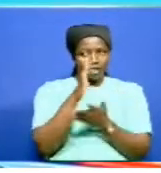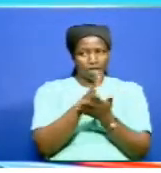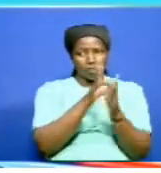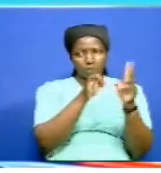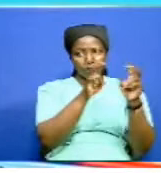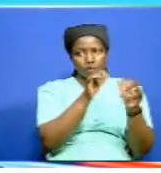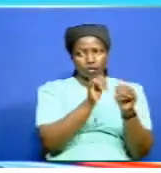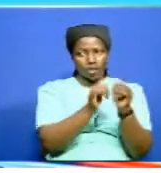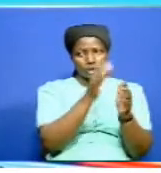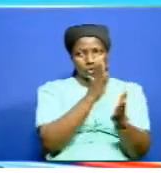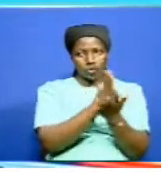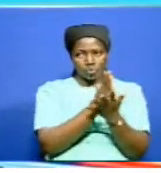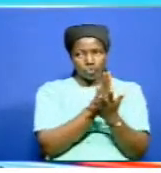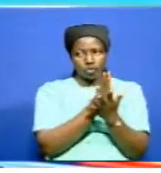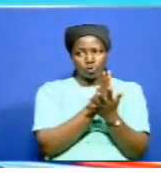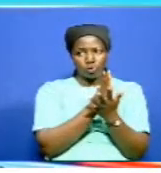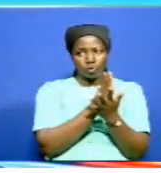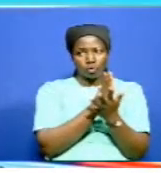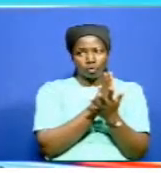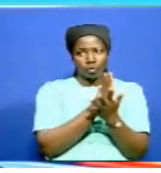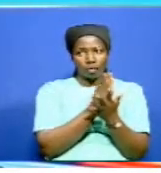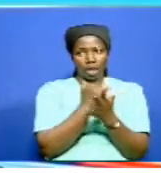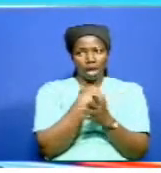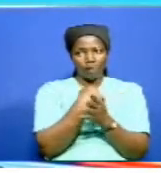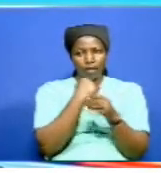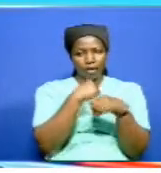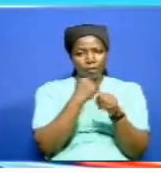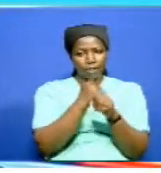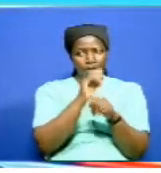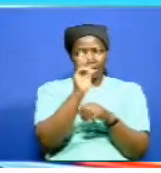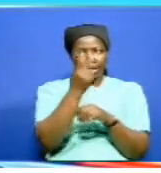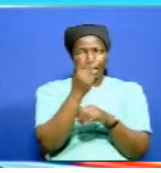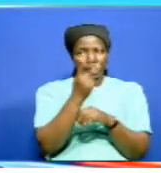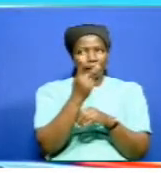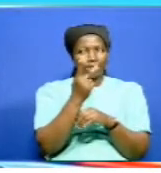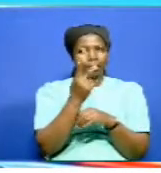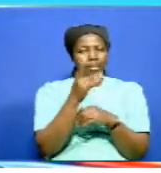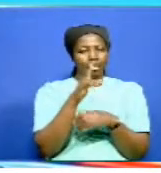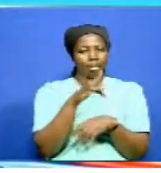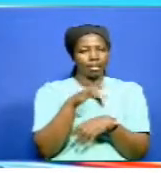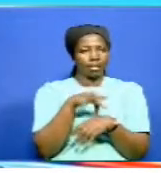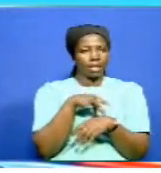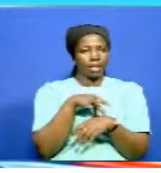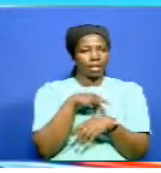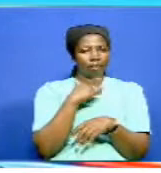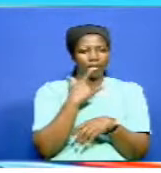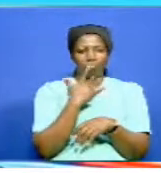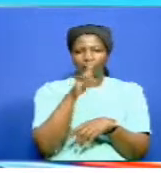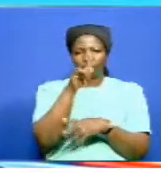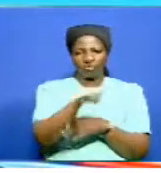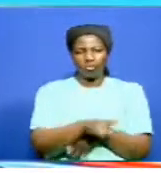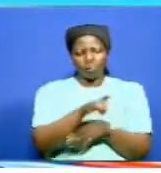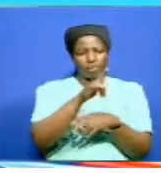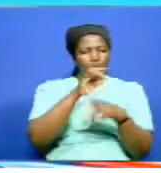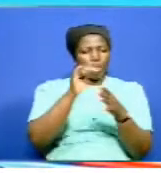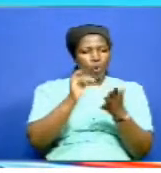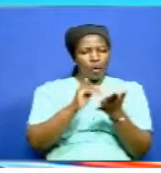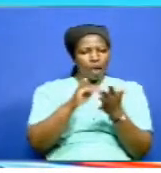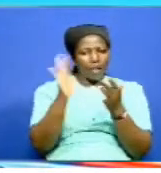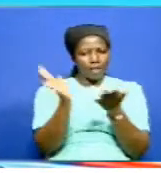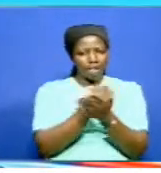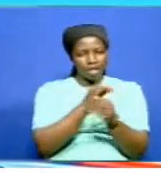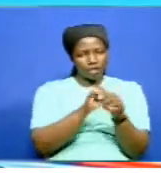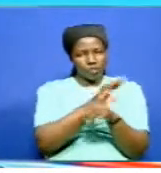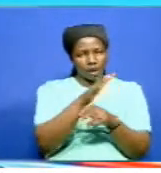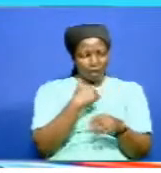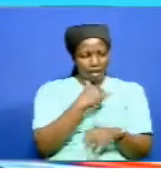that have really brought Kenya down when it comes to the COVID fight. We had KEMSA, we had also other